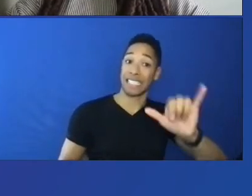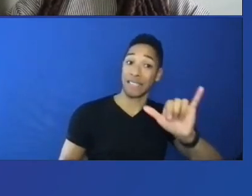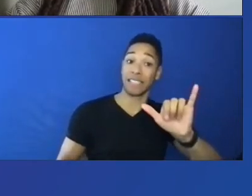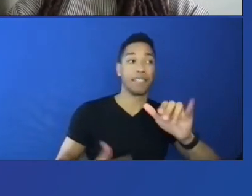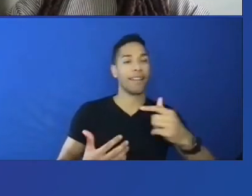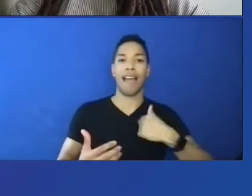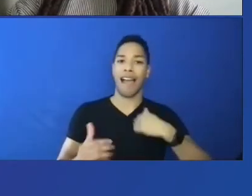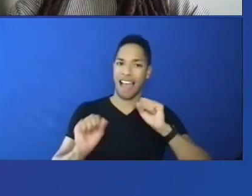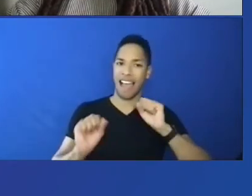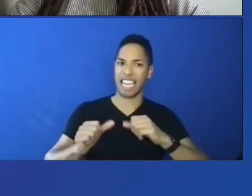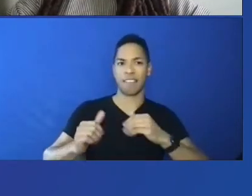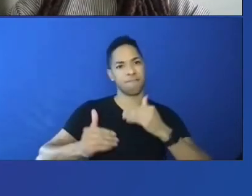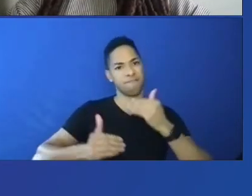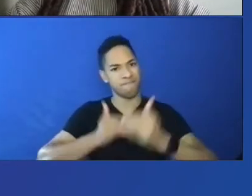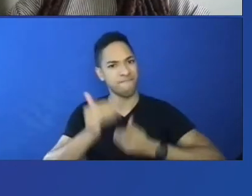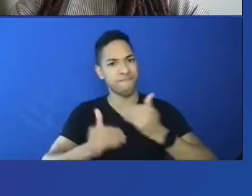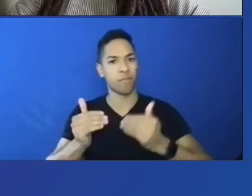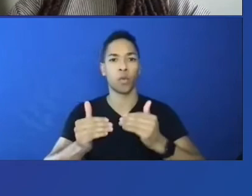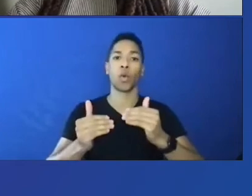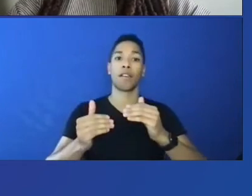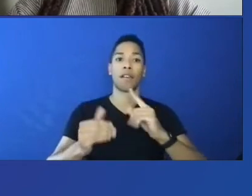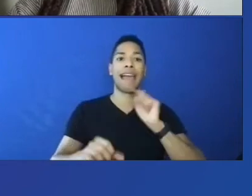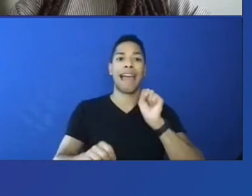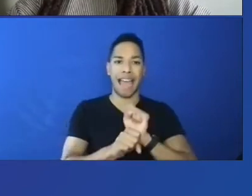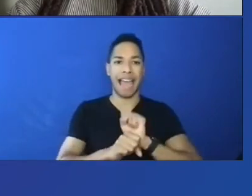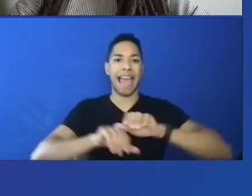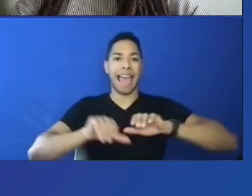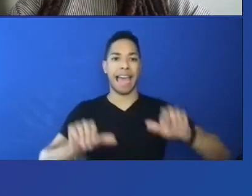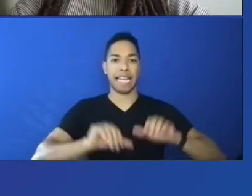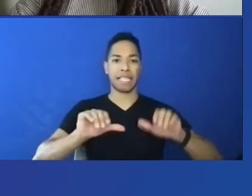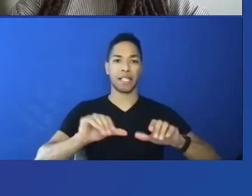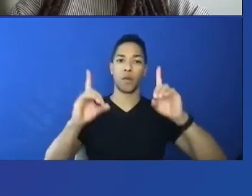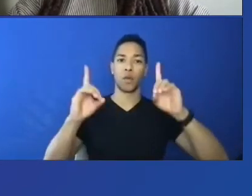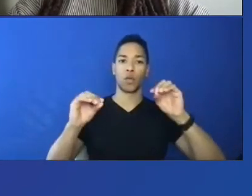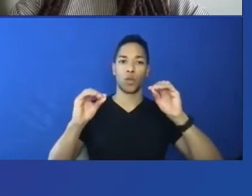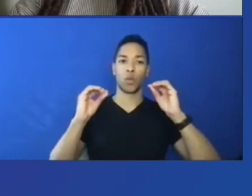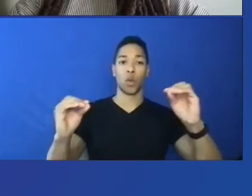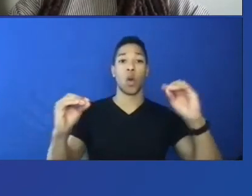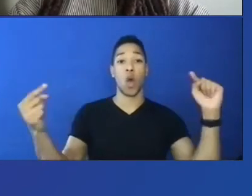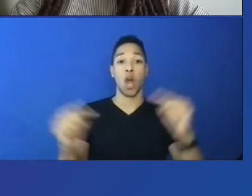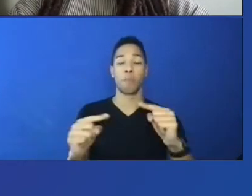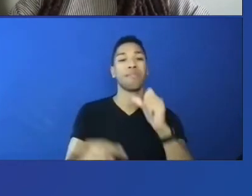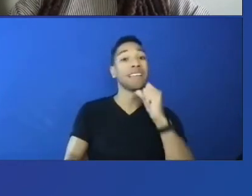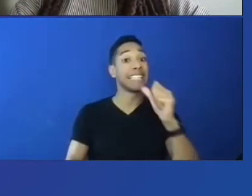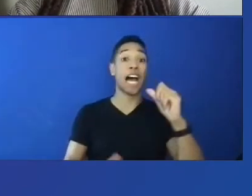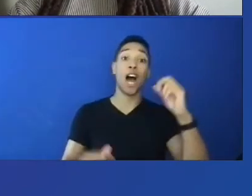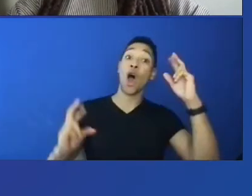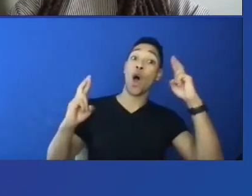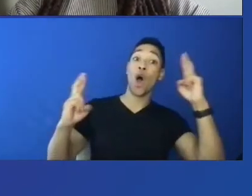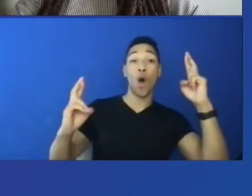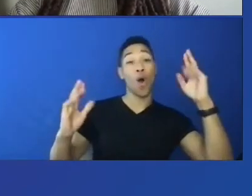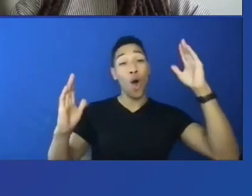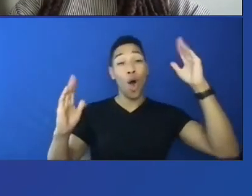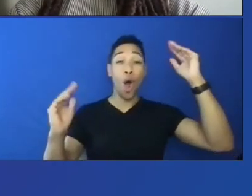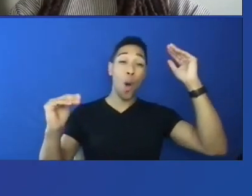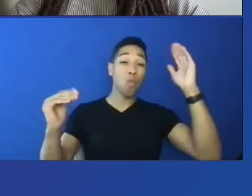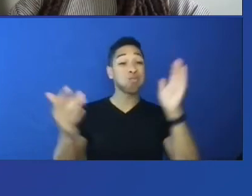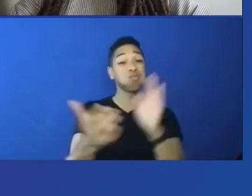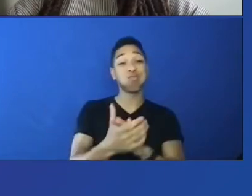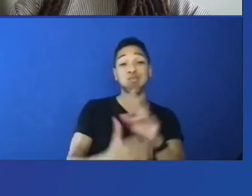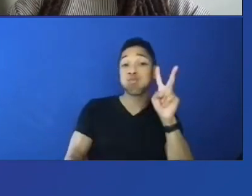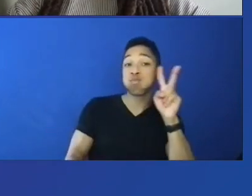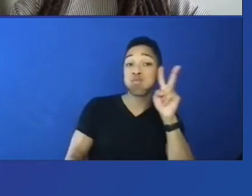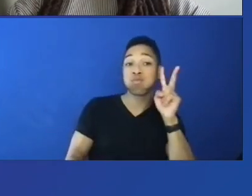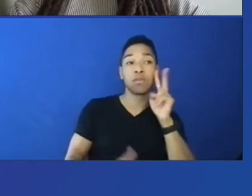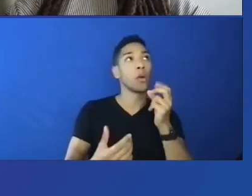again, moving forward with an active do no harm. Not like, I hope that I don't, you know, not just a quick to